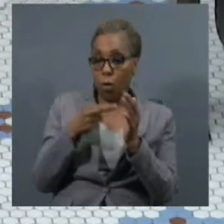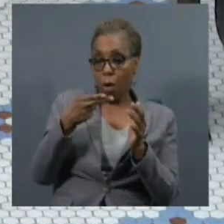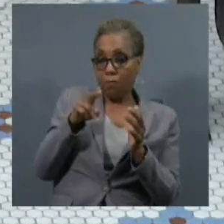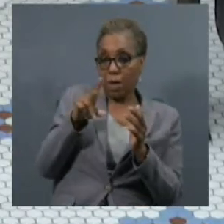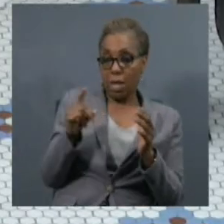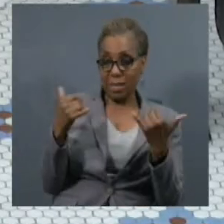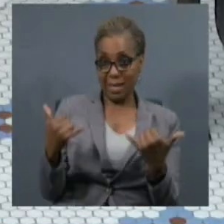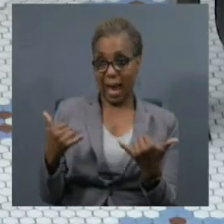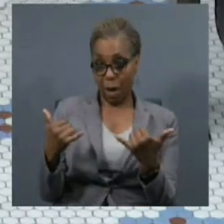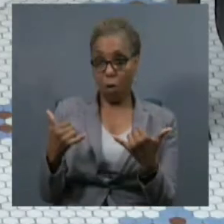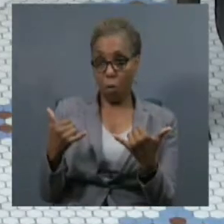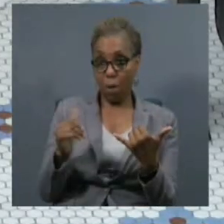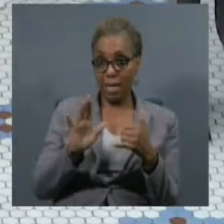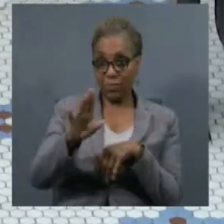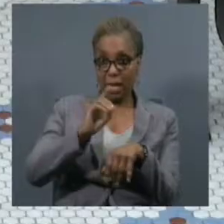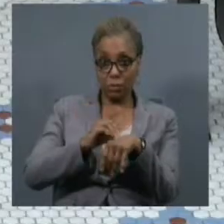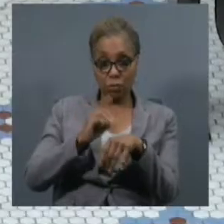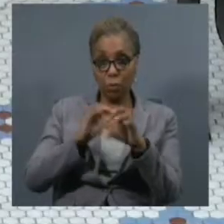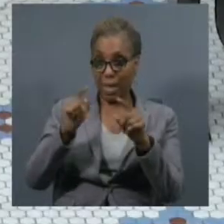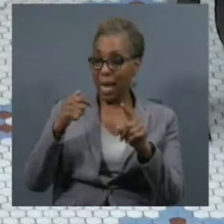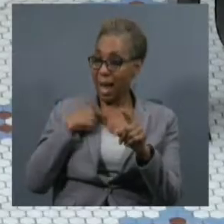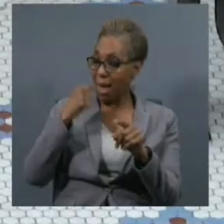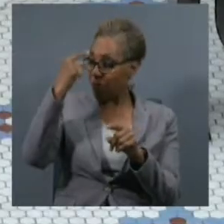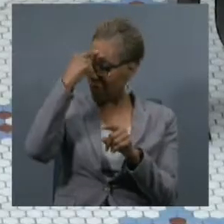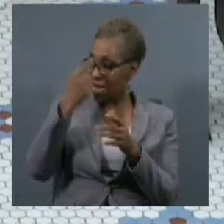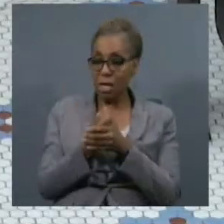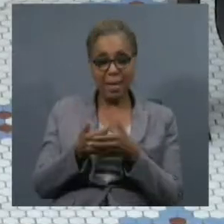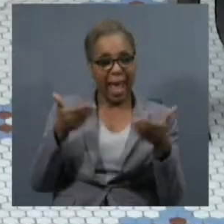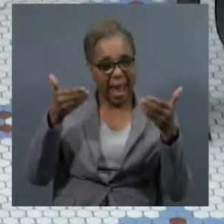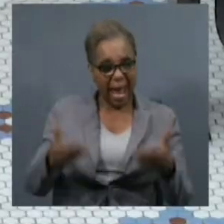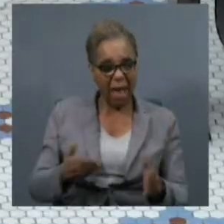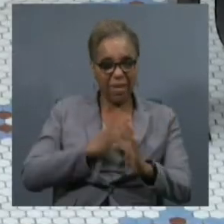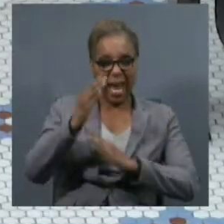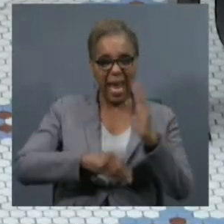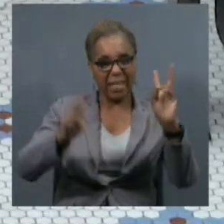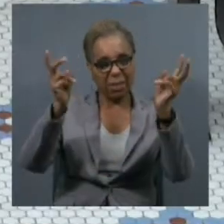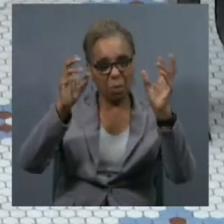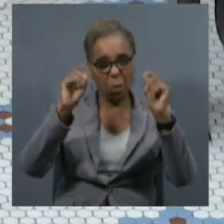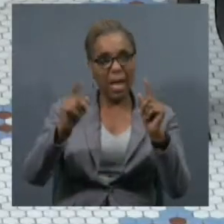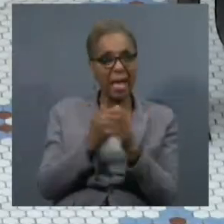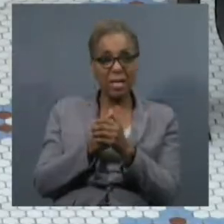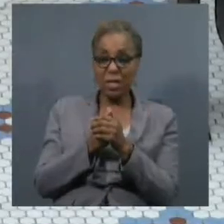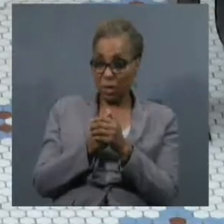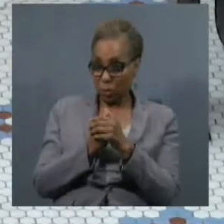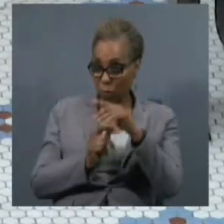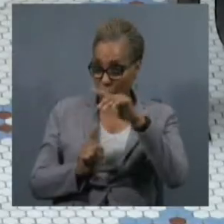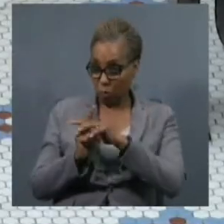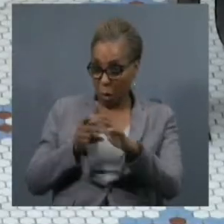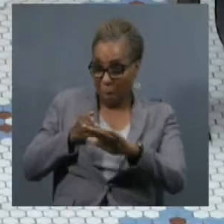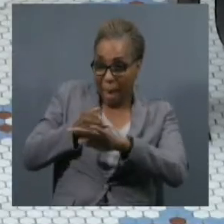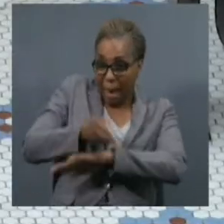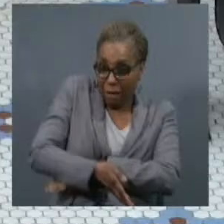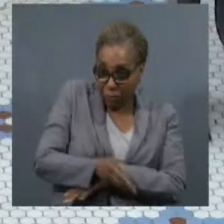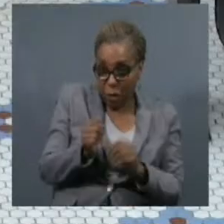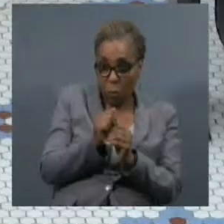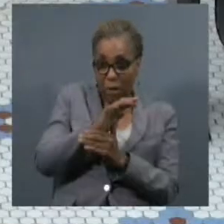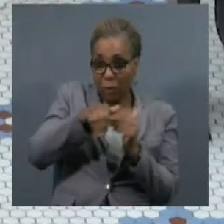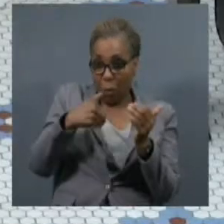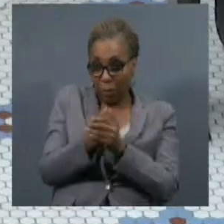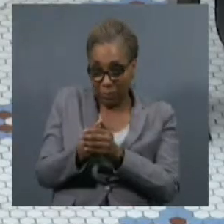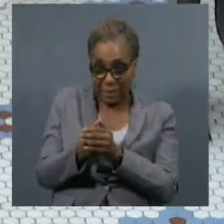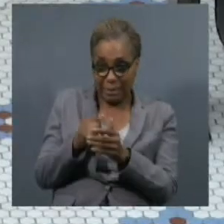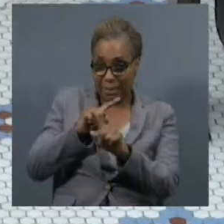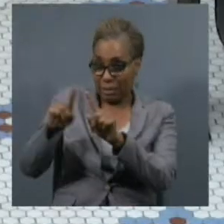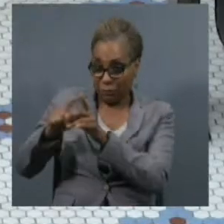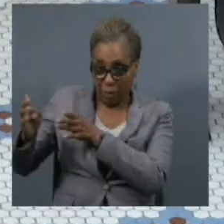now, I think it's very heavy-handed, as I've said before, to come after the fact with all of these workout plans.